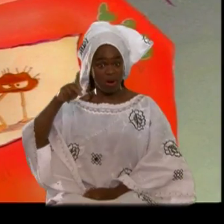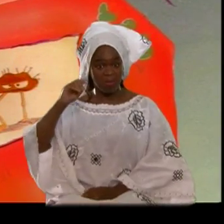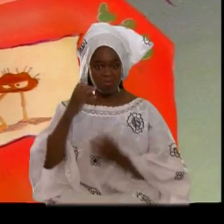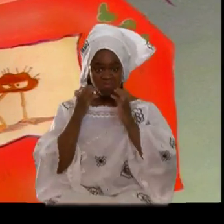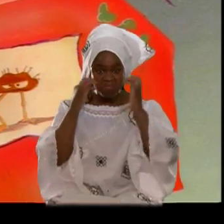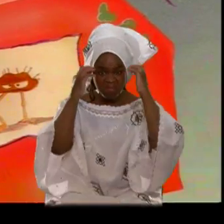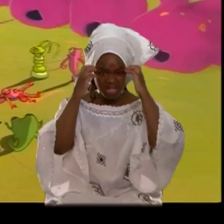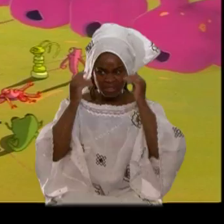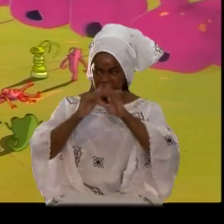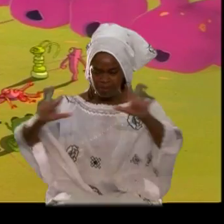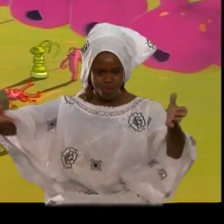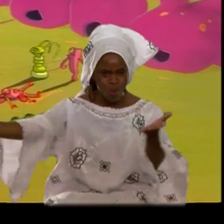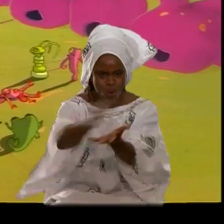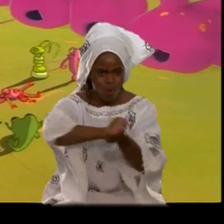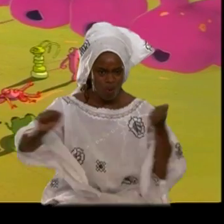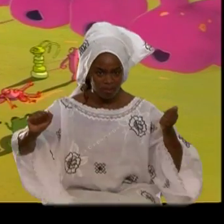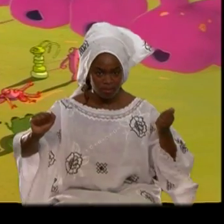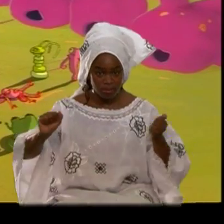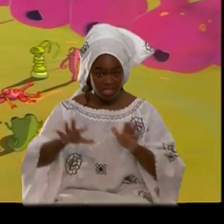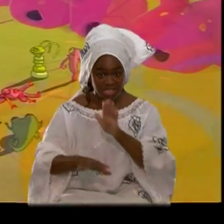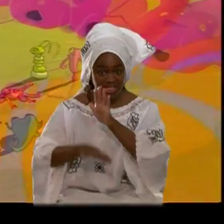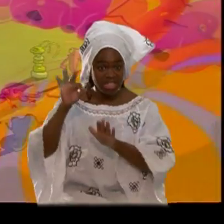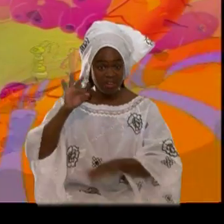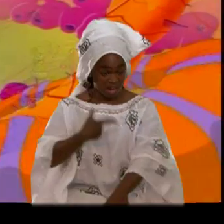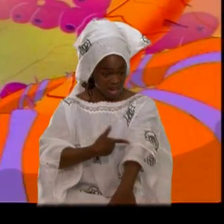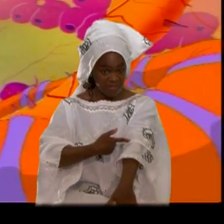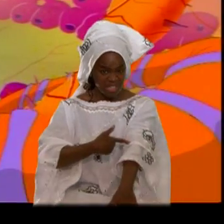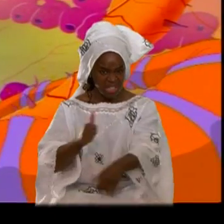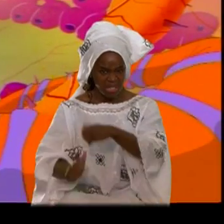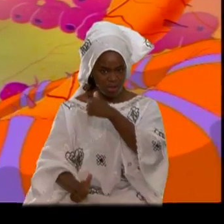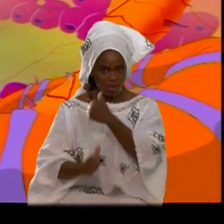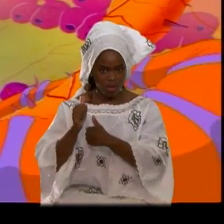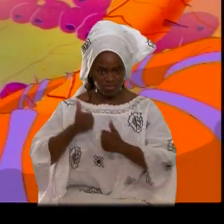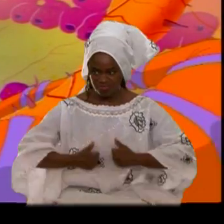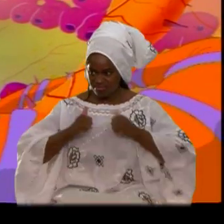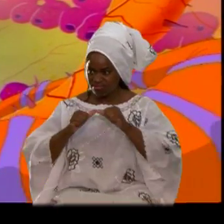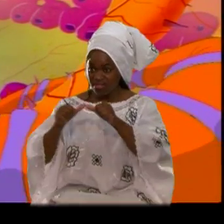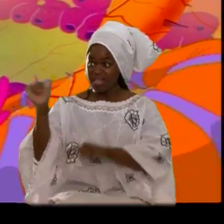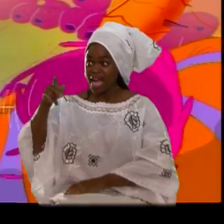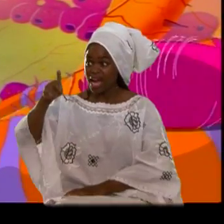The discovery of vaccines threatens the survival of others like polio.